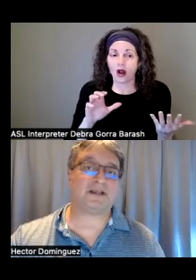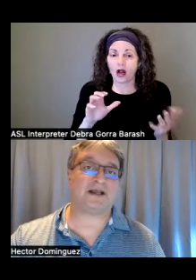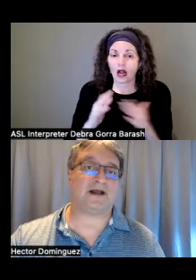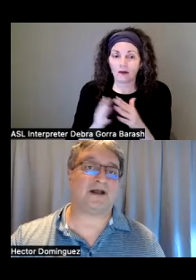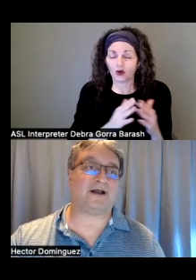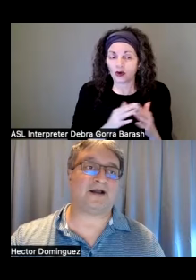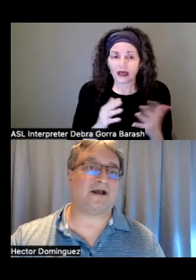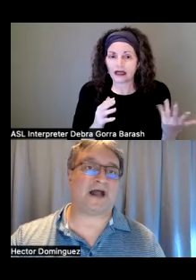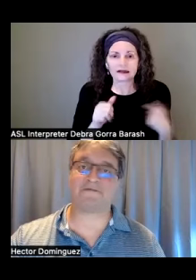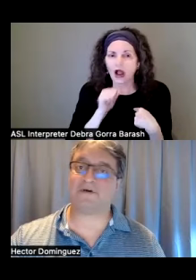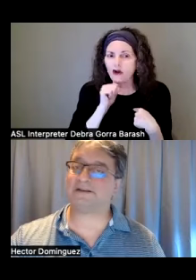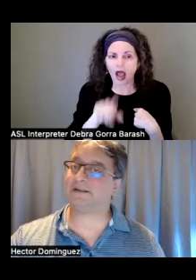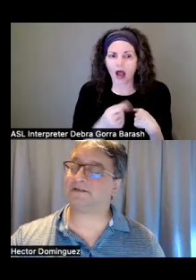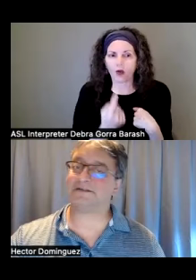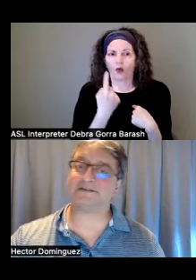roots,